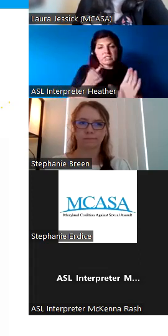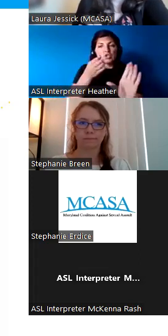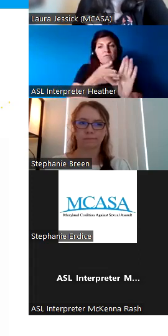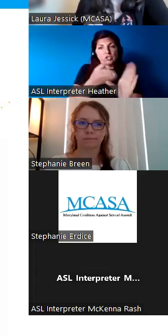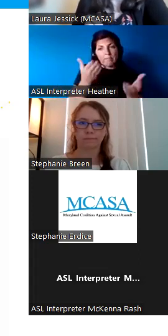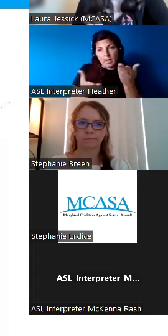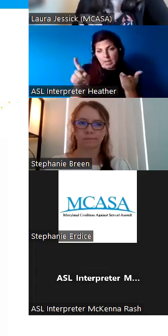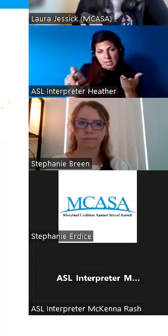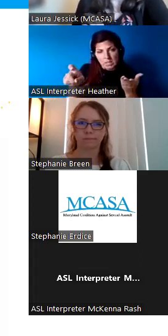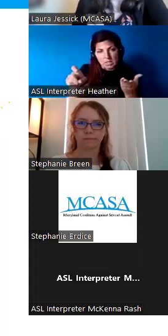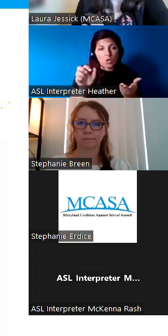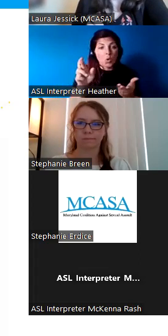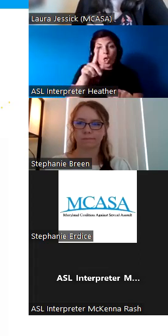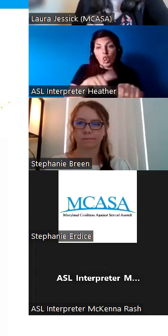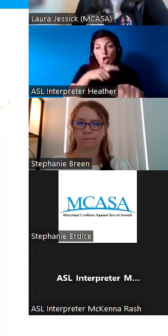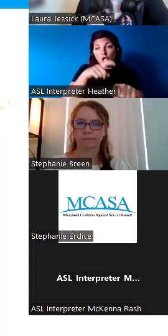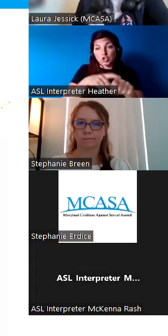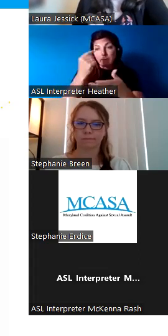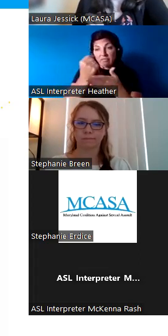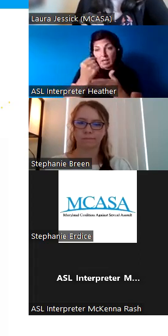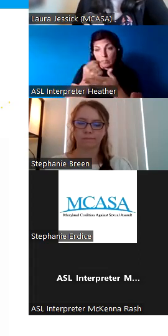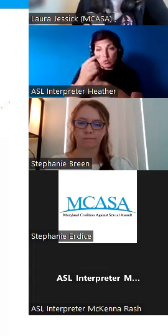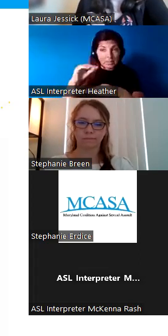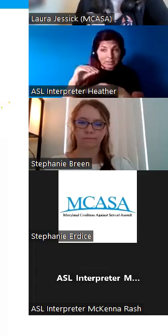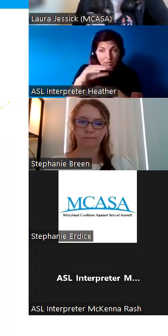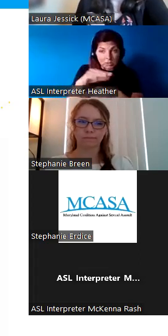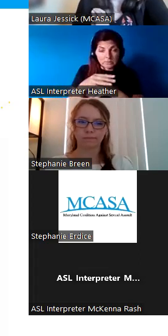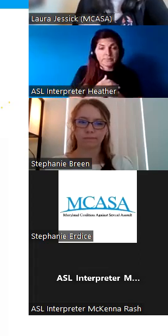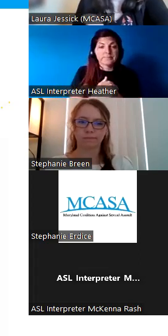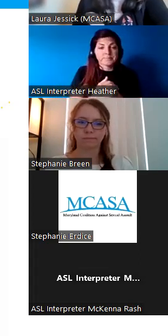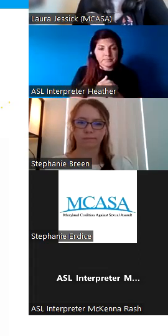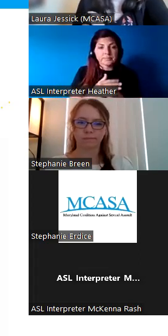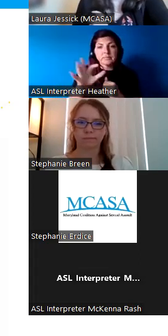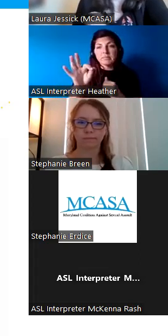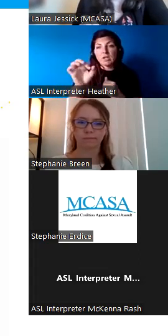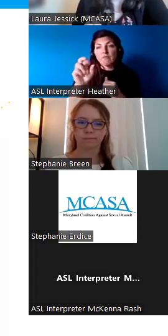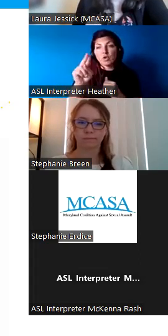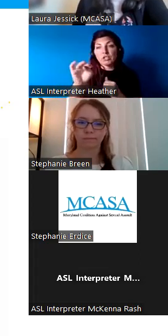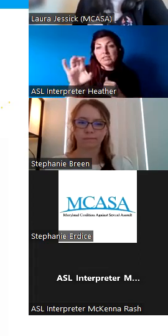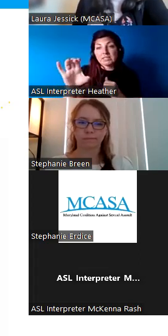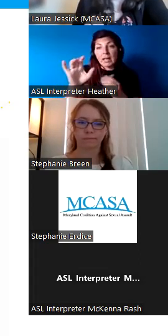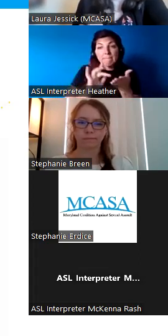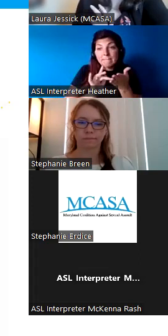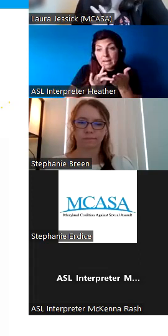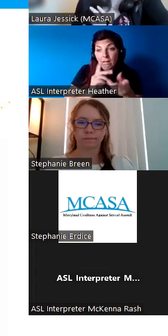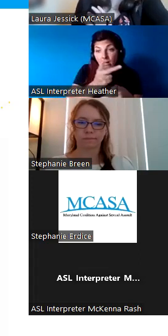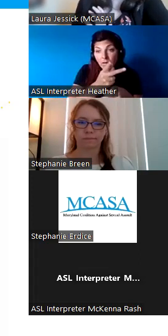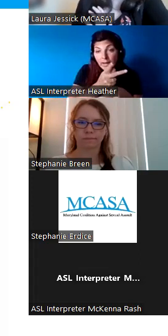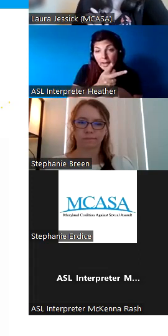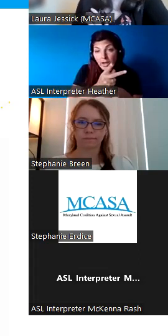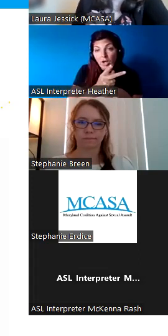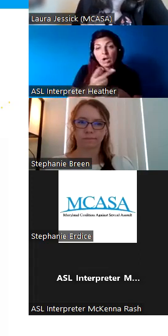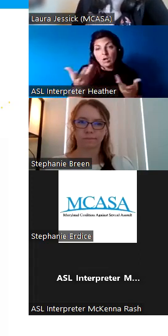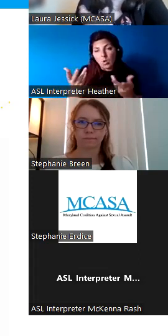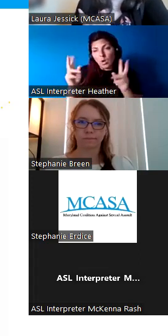need, or long-term therapeutic counseling. Forensic medical care, which is often referred to as a sexual assault